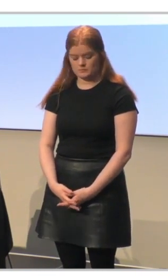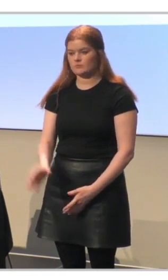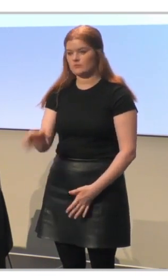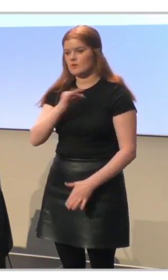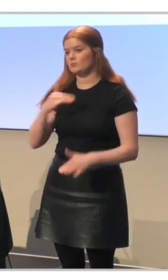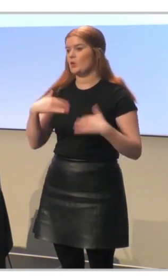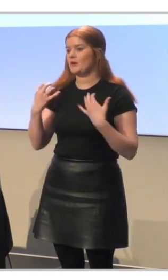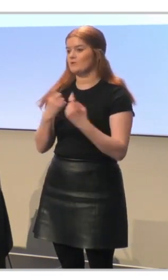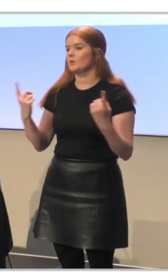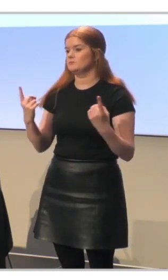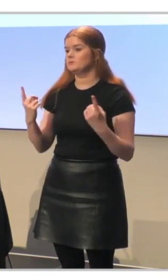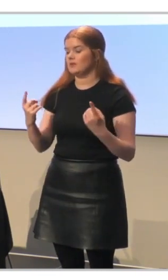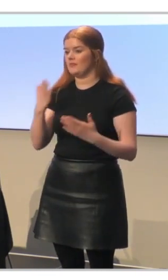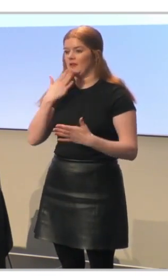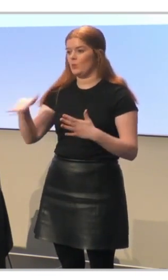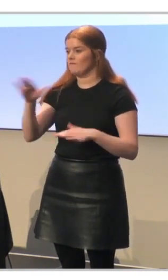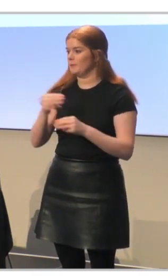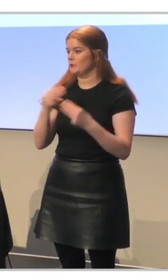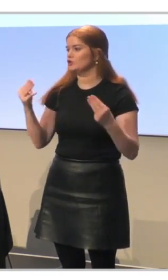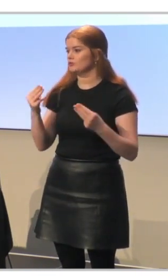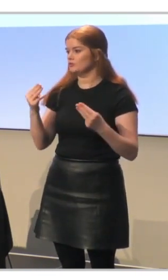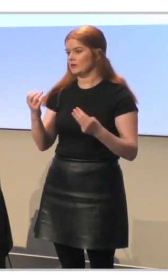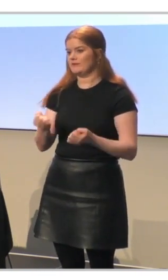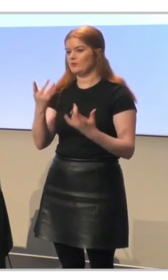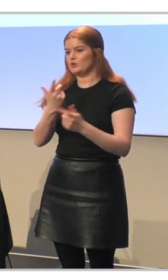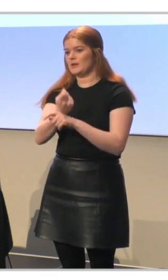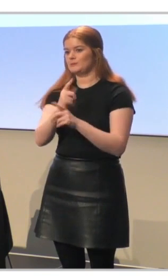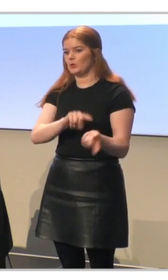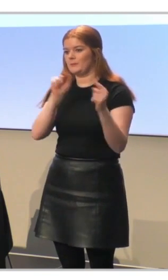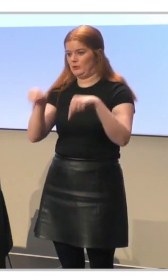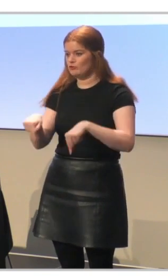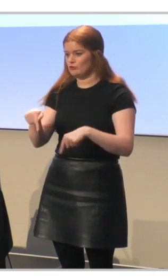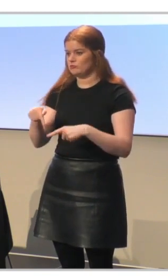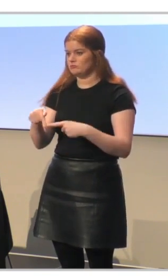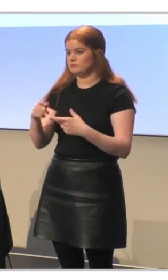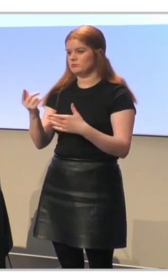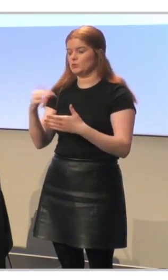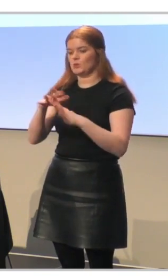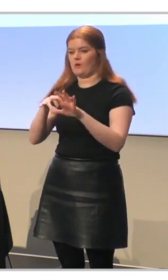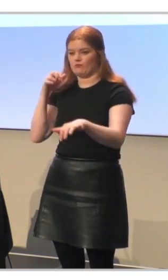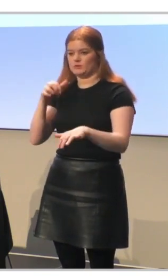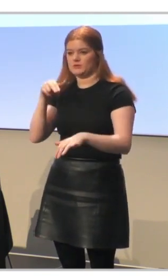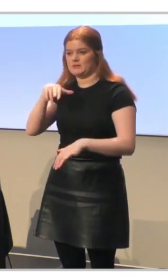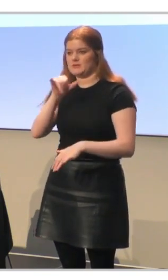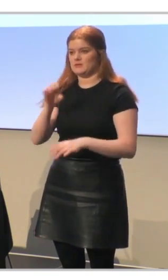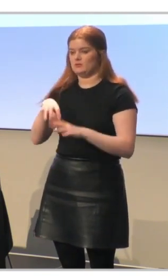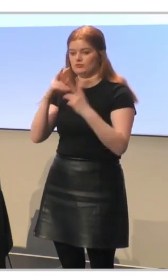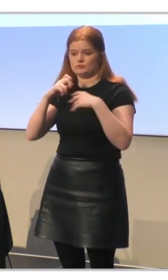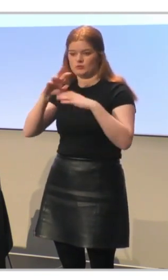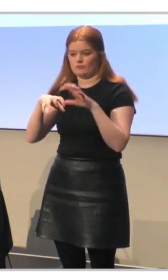Good morning, everyone, and thank you all so much for taking the time to attend today's NCSE Research